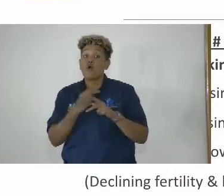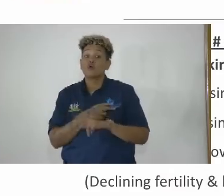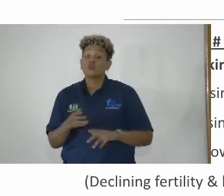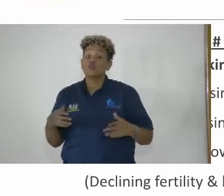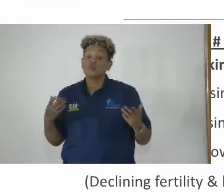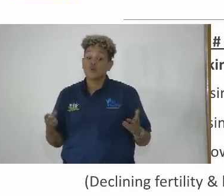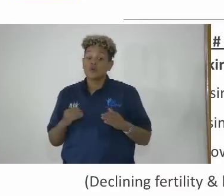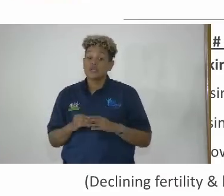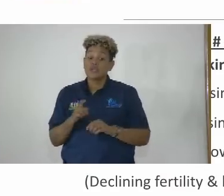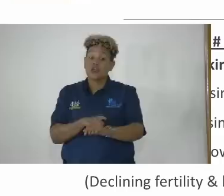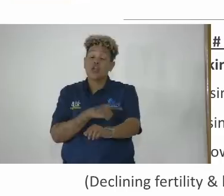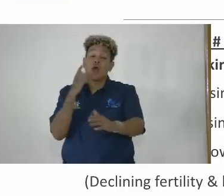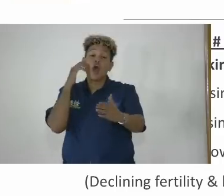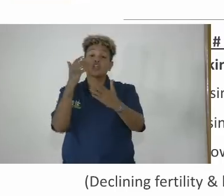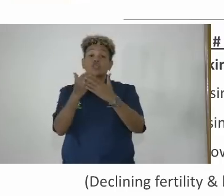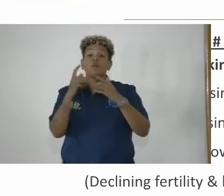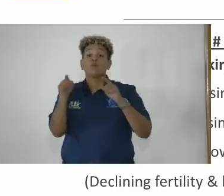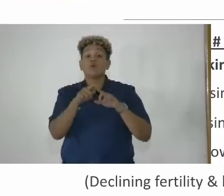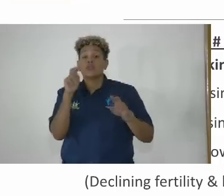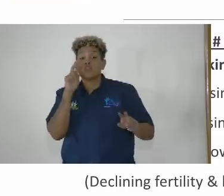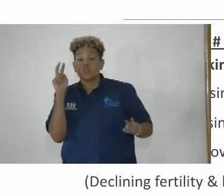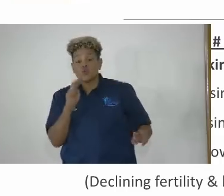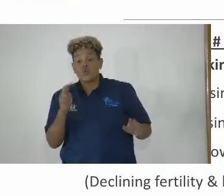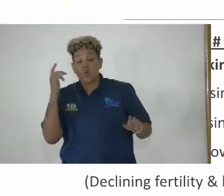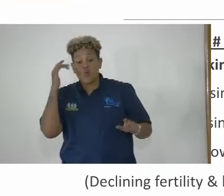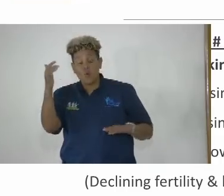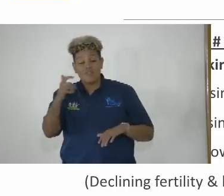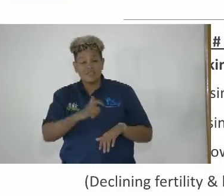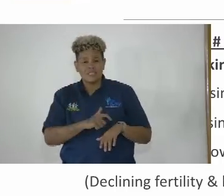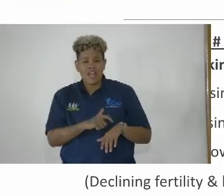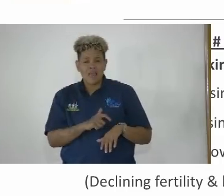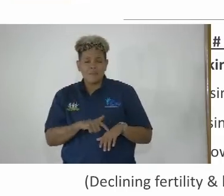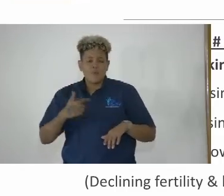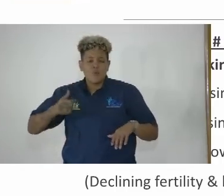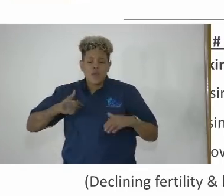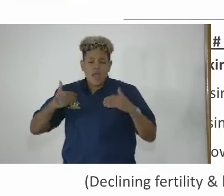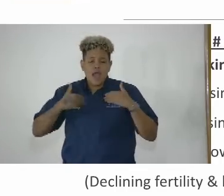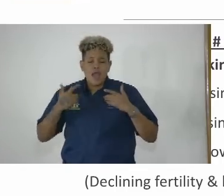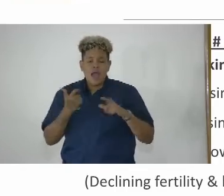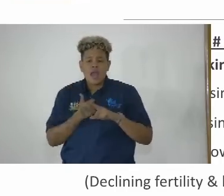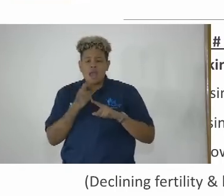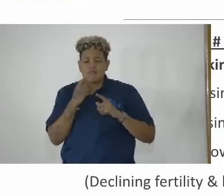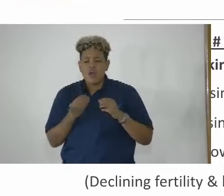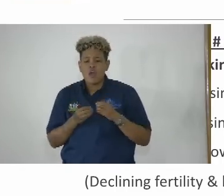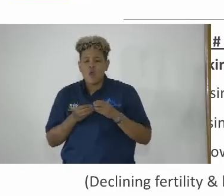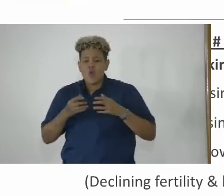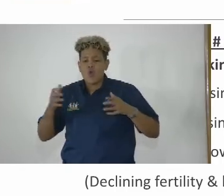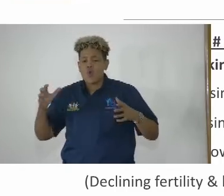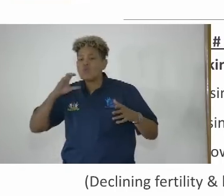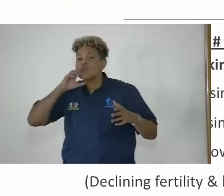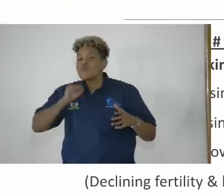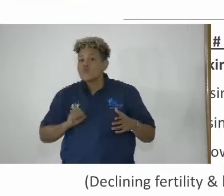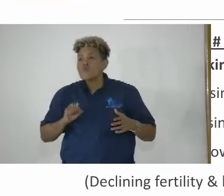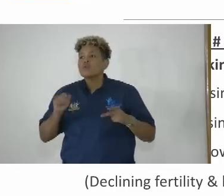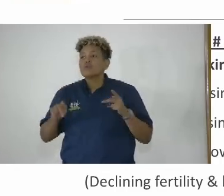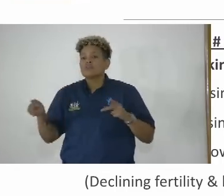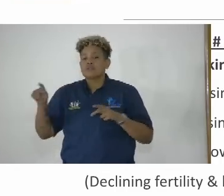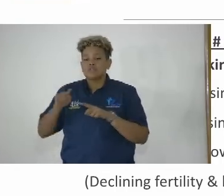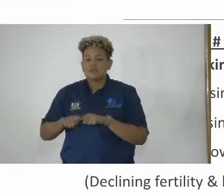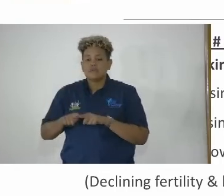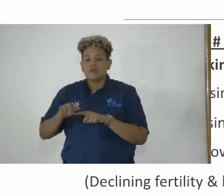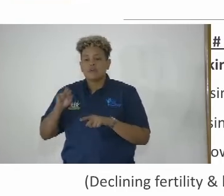the long term is when you look at over time, we have a growing old age dependency